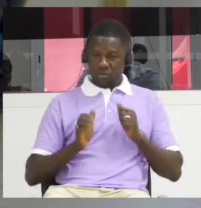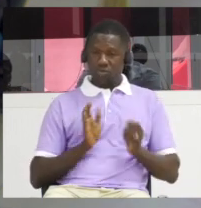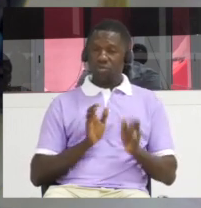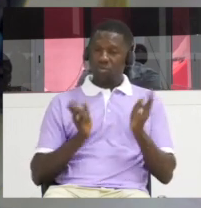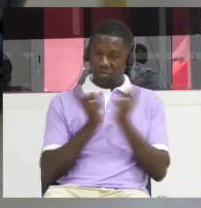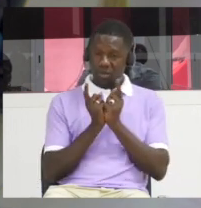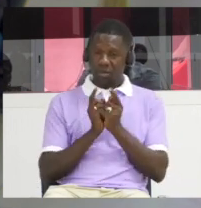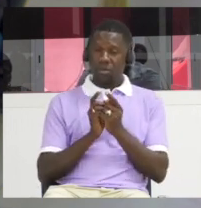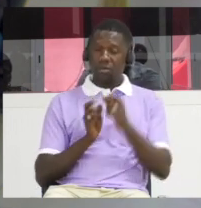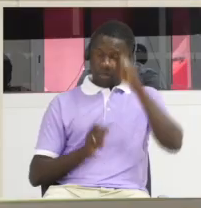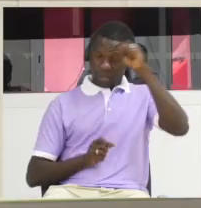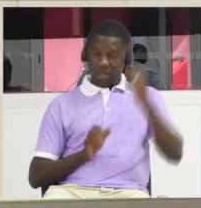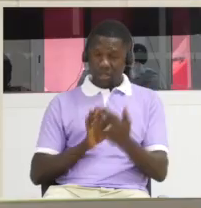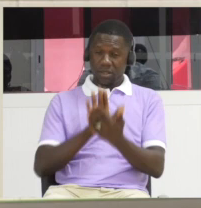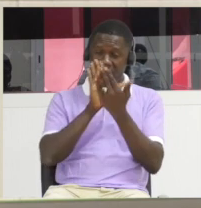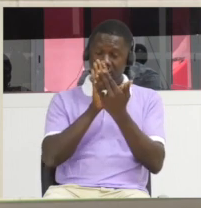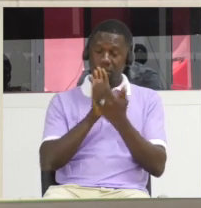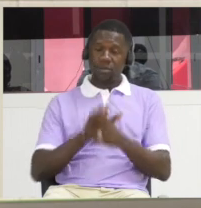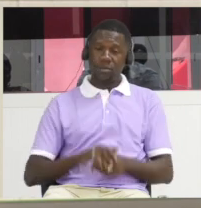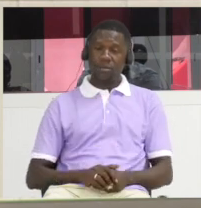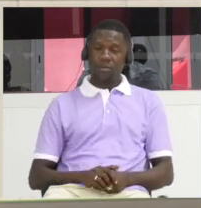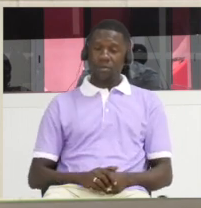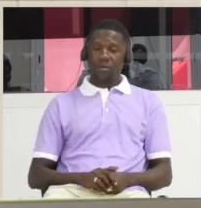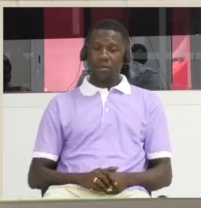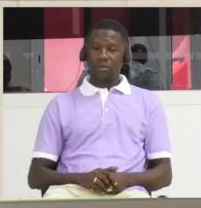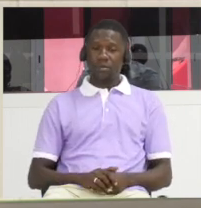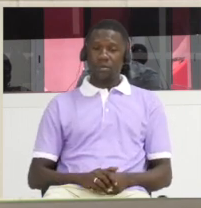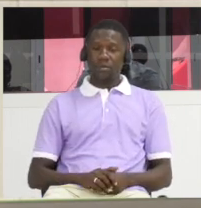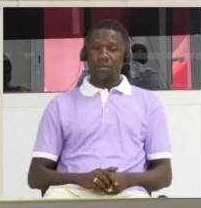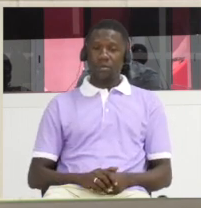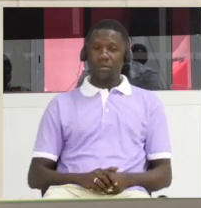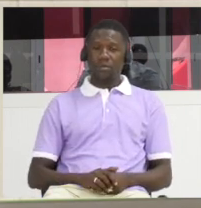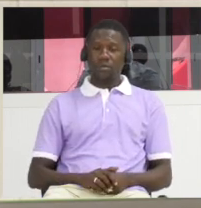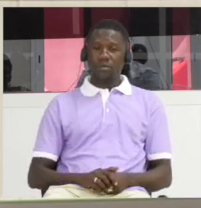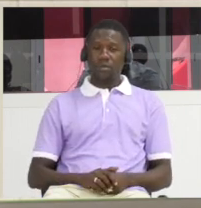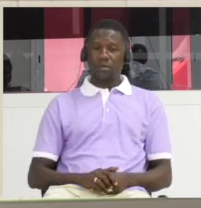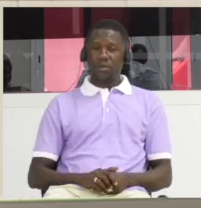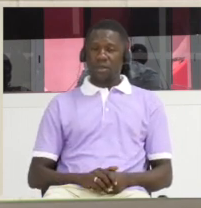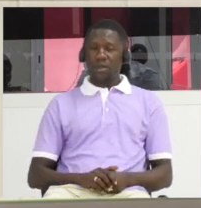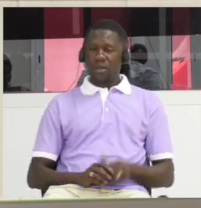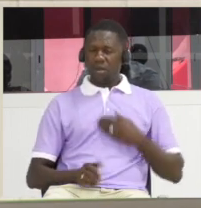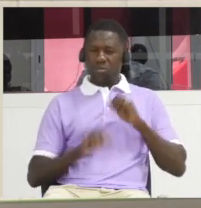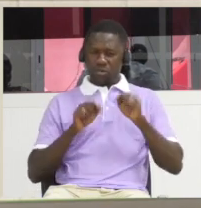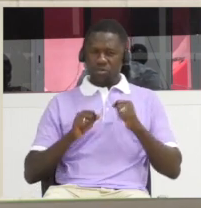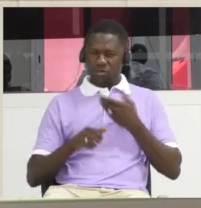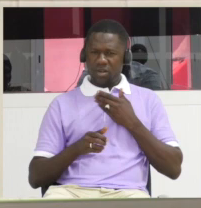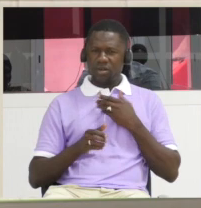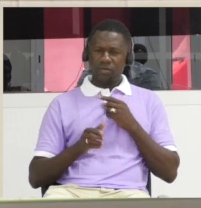to the president. And so there could have been